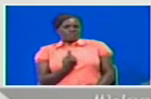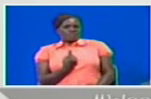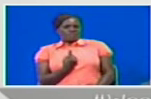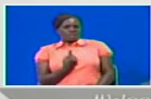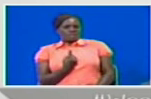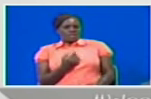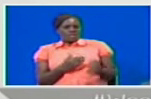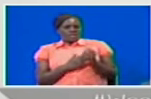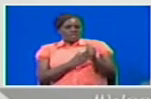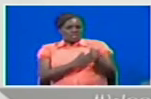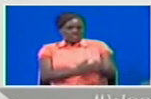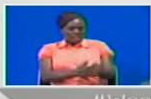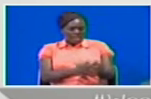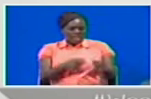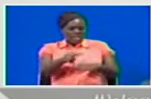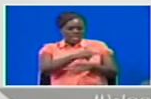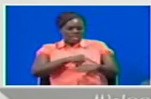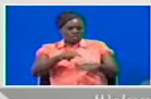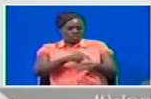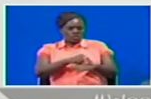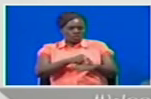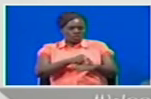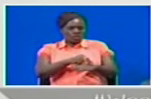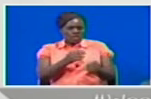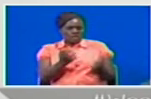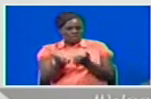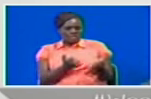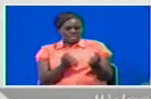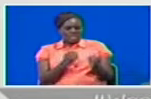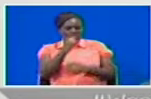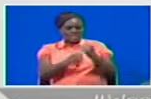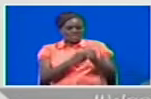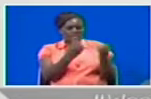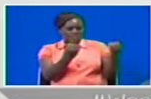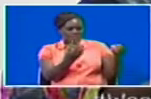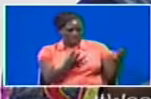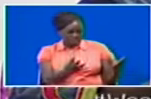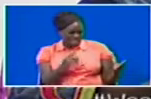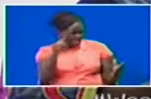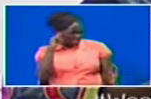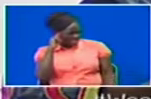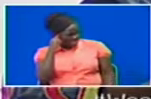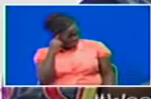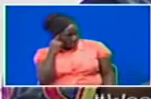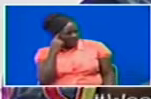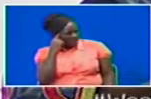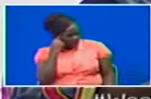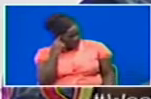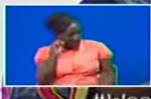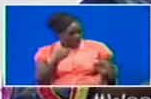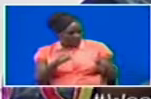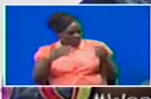leader nationally, I've been in business for many years, and I think I can be able to